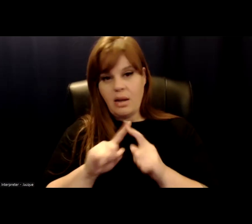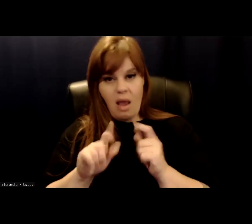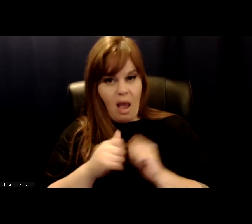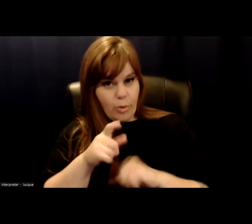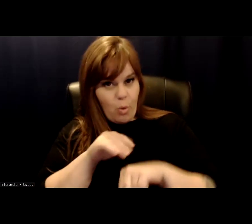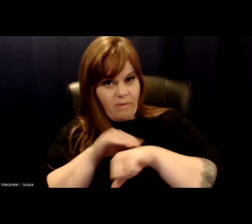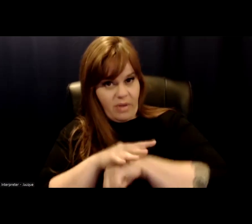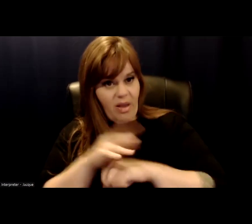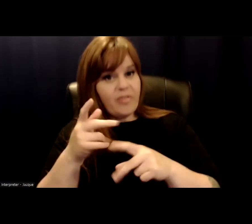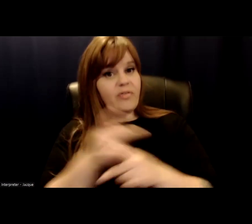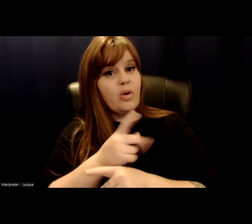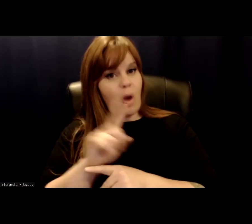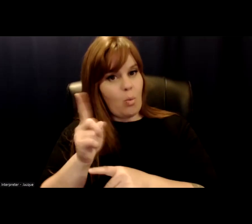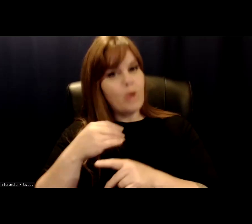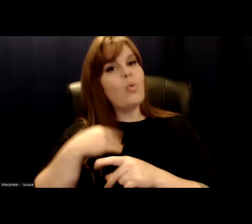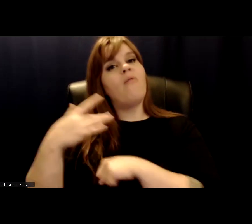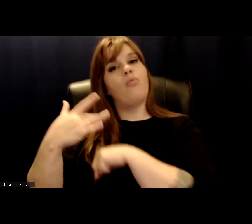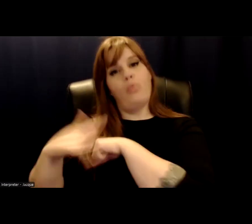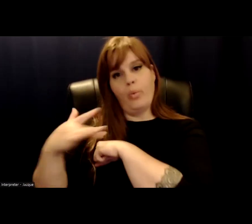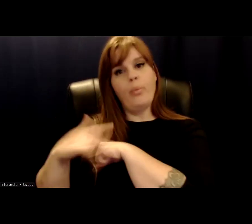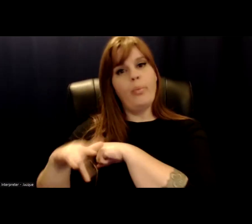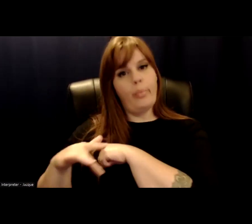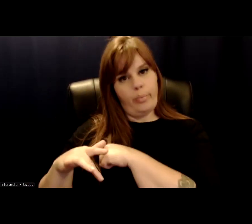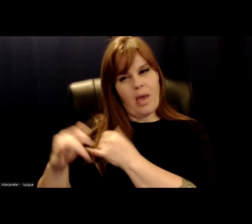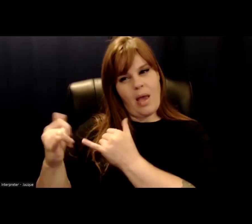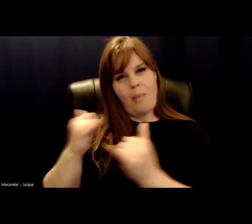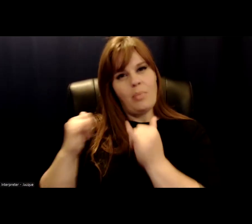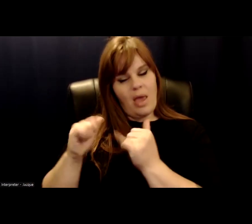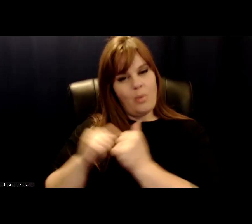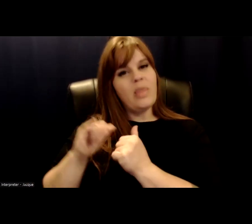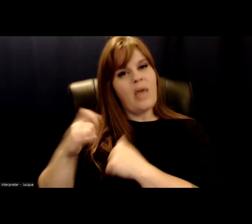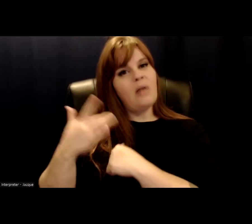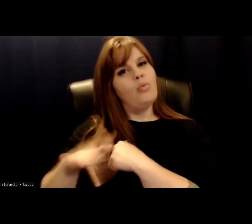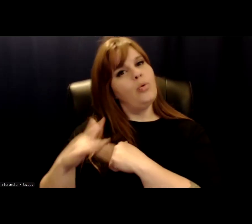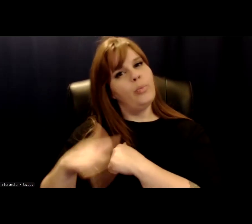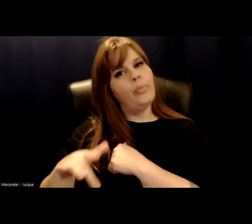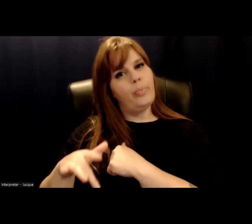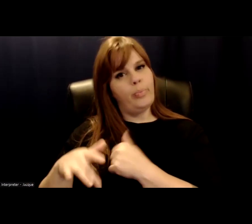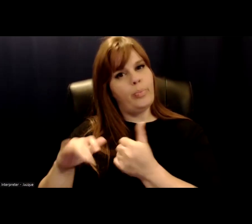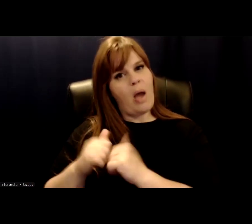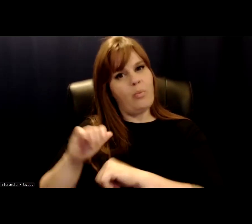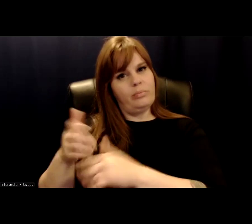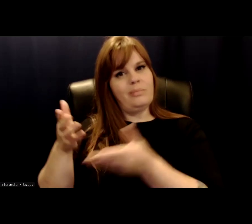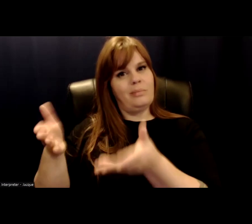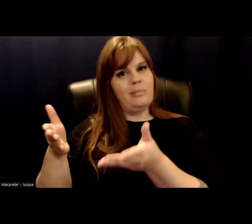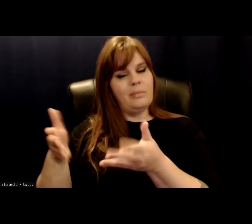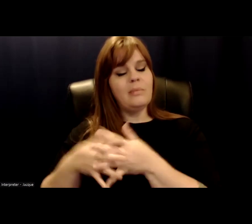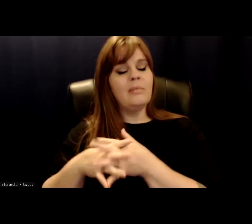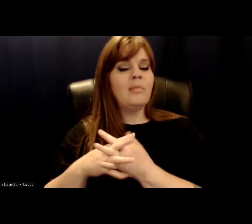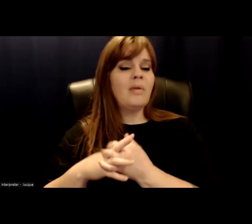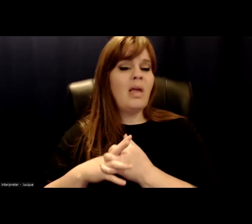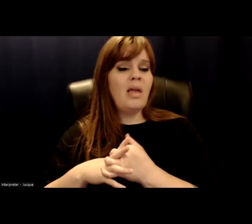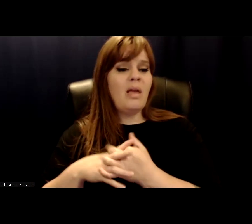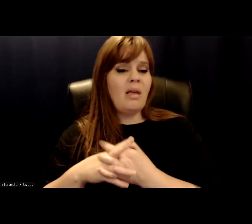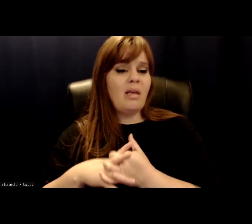where you do have room, and play with that room where it is. And as far as building up